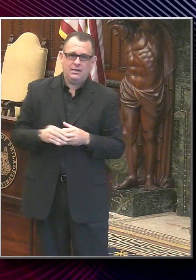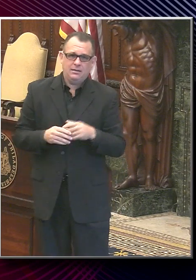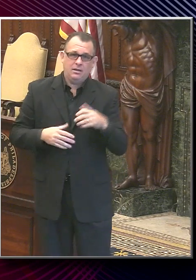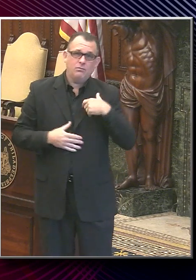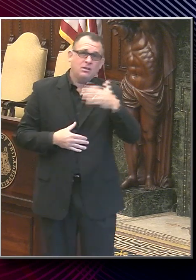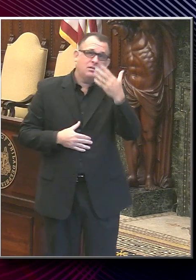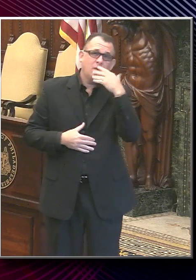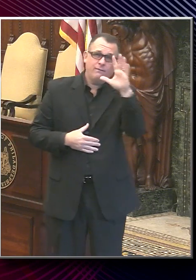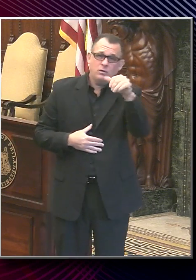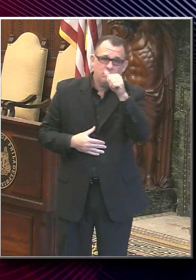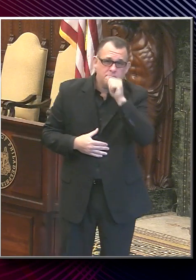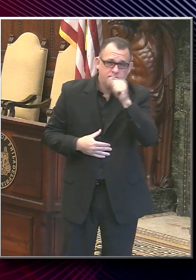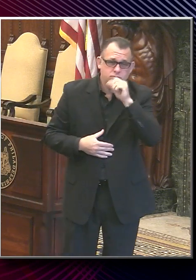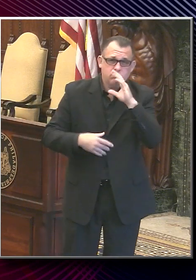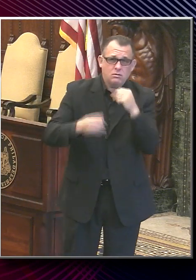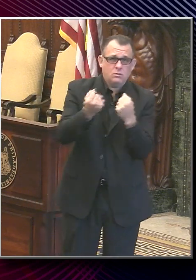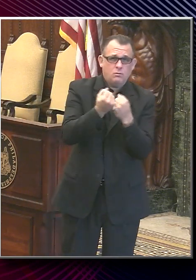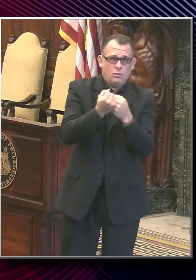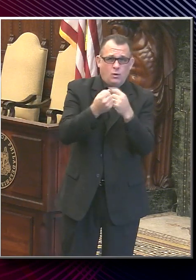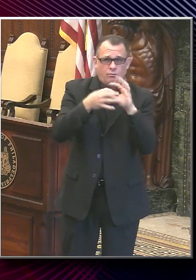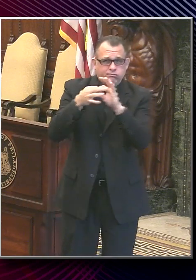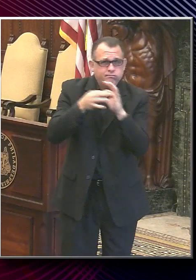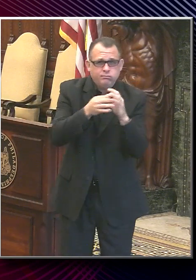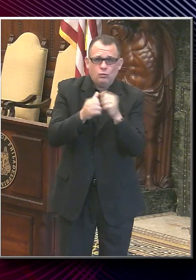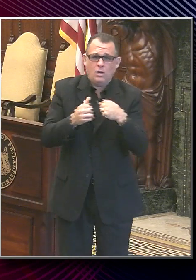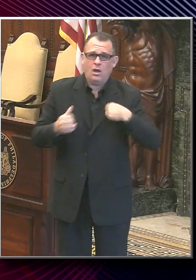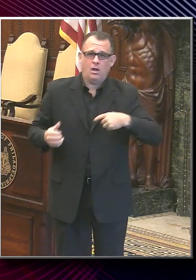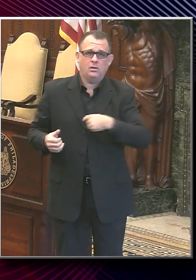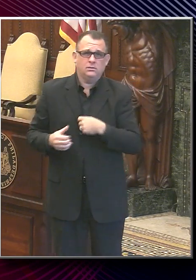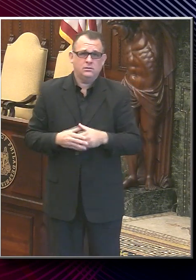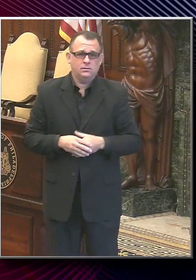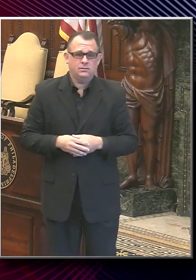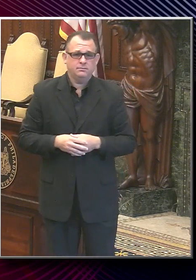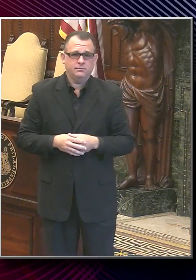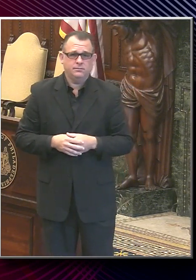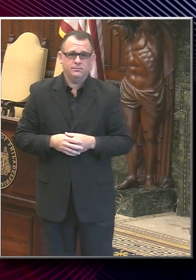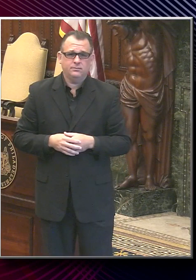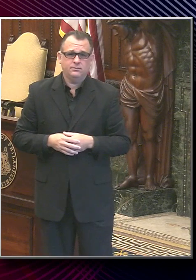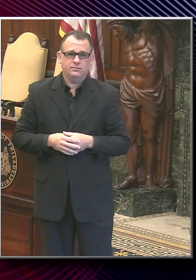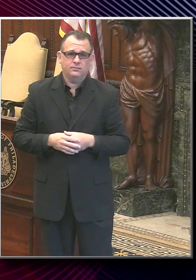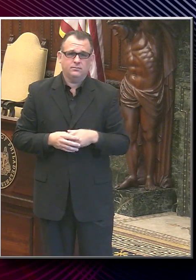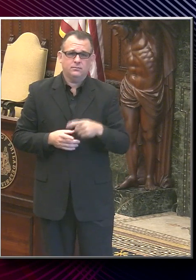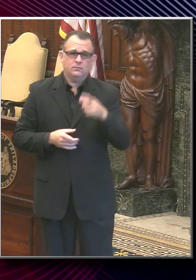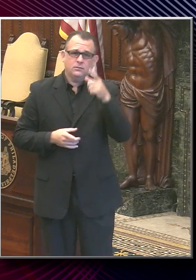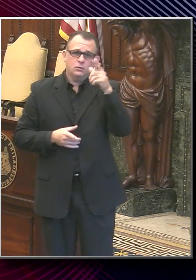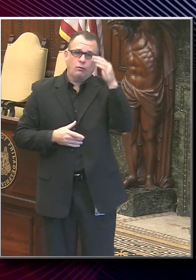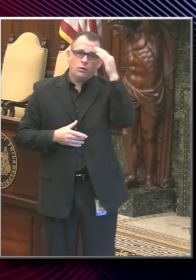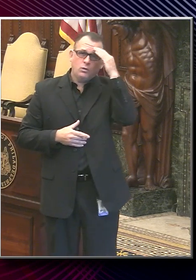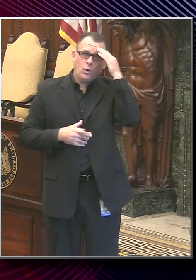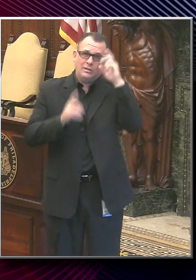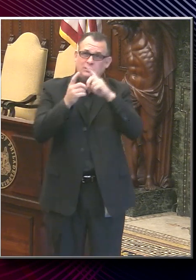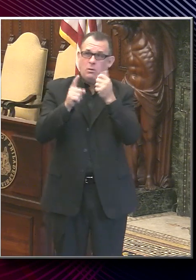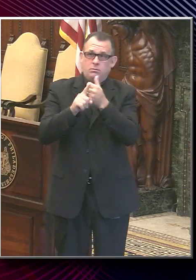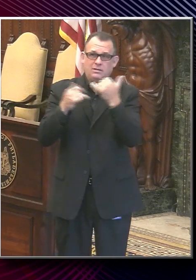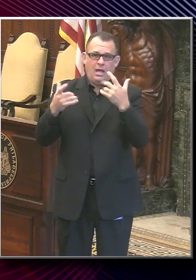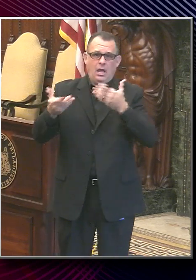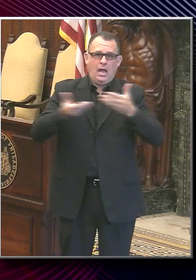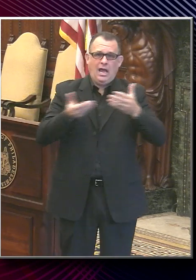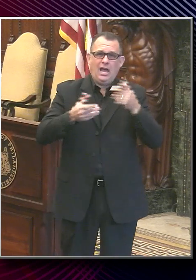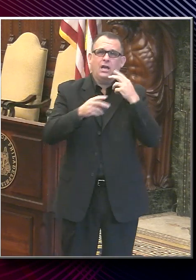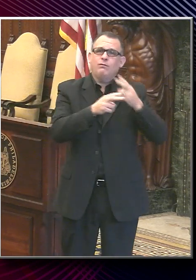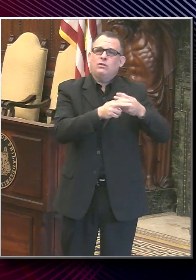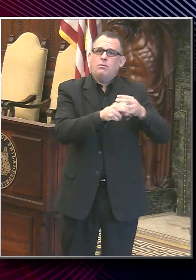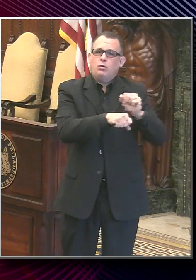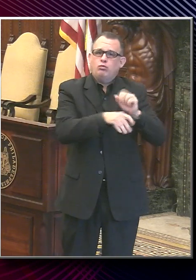patience, support, and cooperation during these unprecedented times. As you know, the department is hiring new temporary workers to ease what